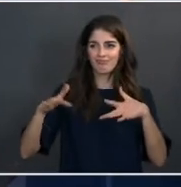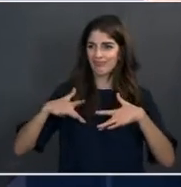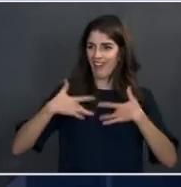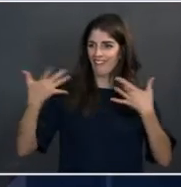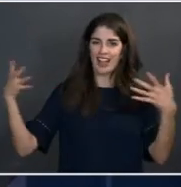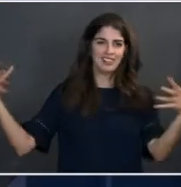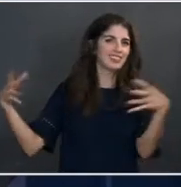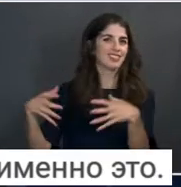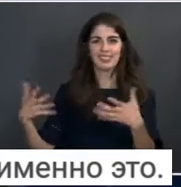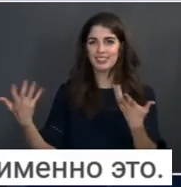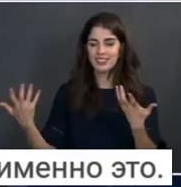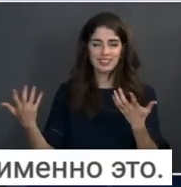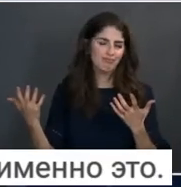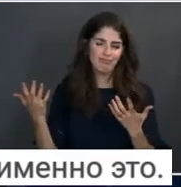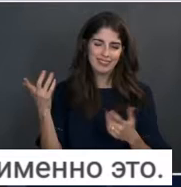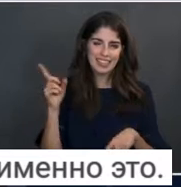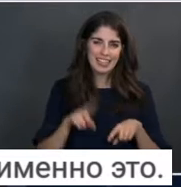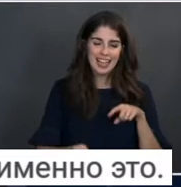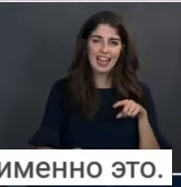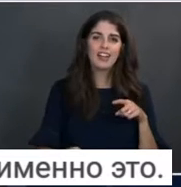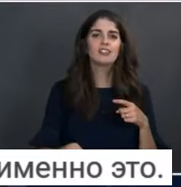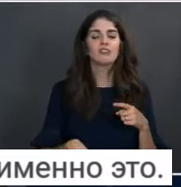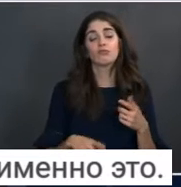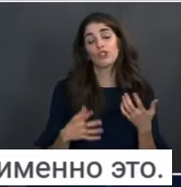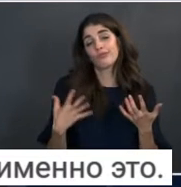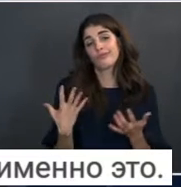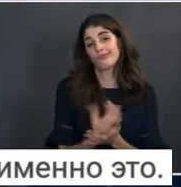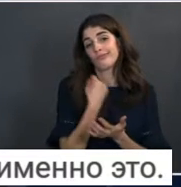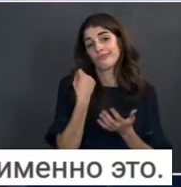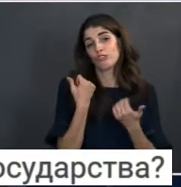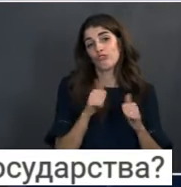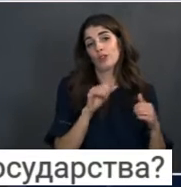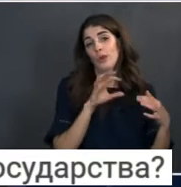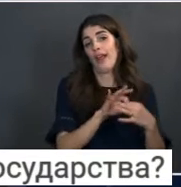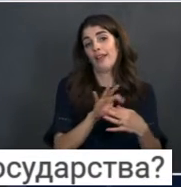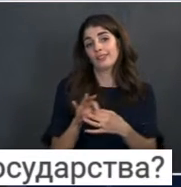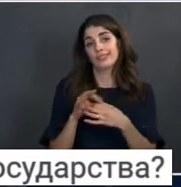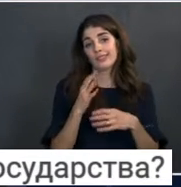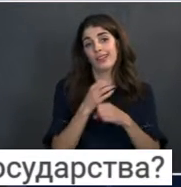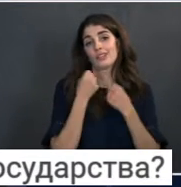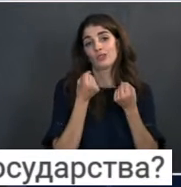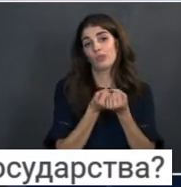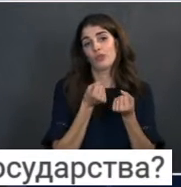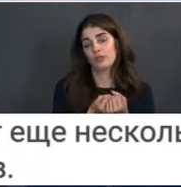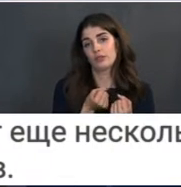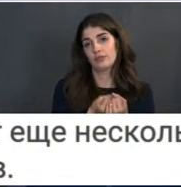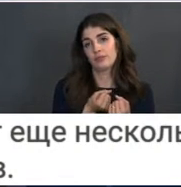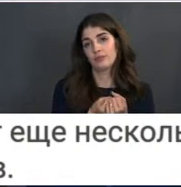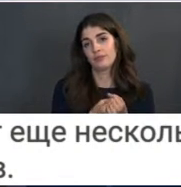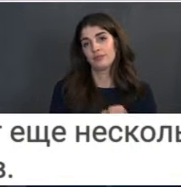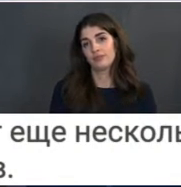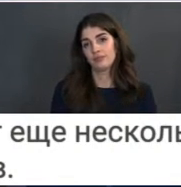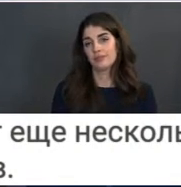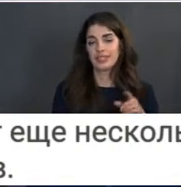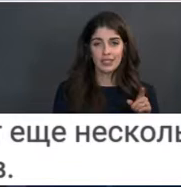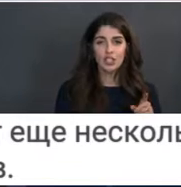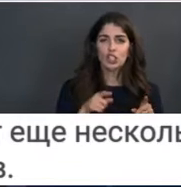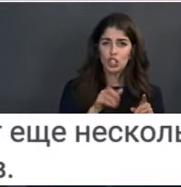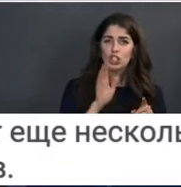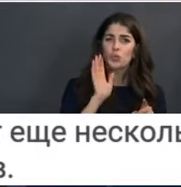some crowd. And so this was a way to do exactly that. Why those states specifically? I think she'll do a